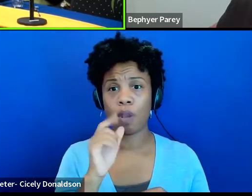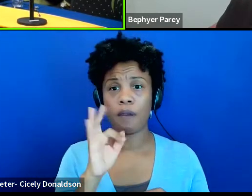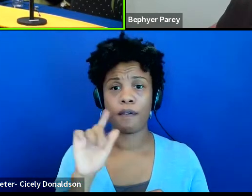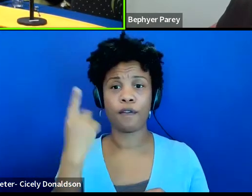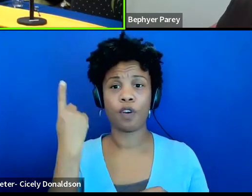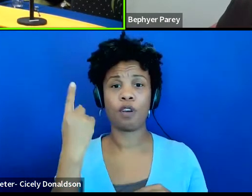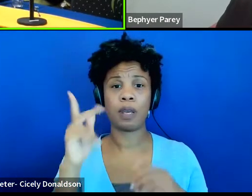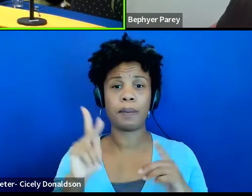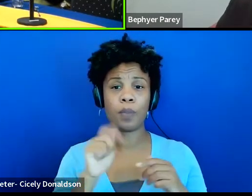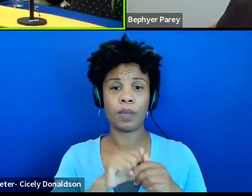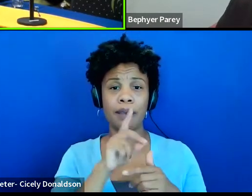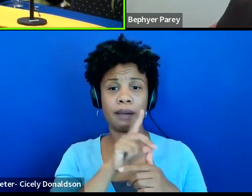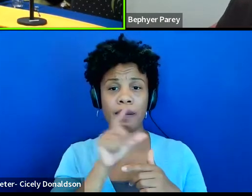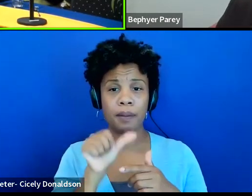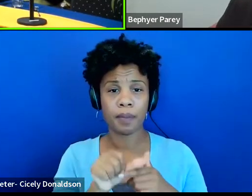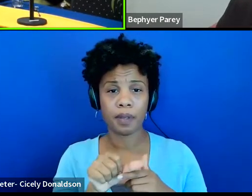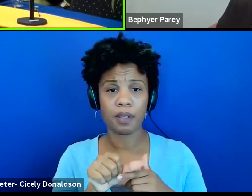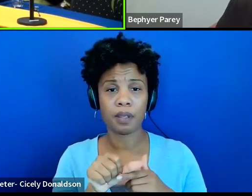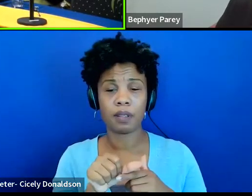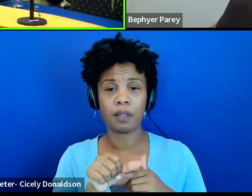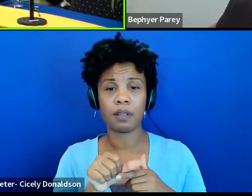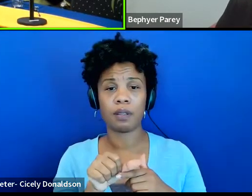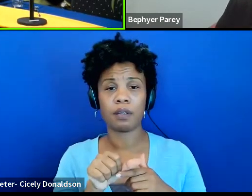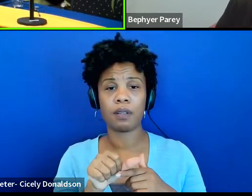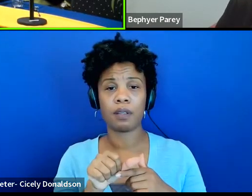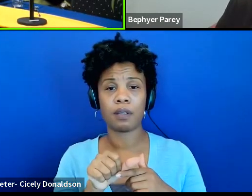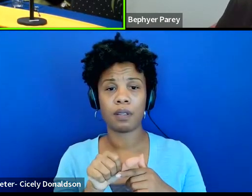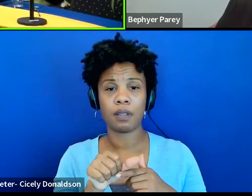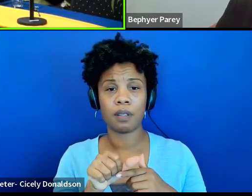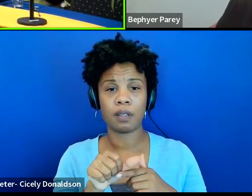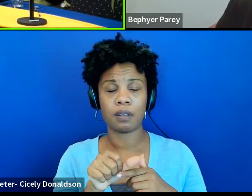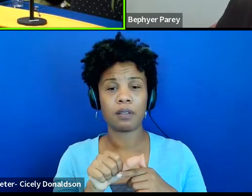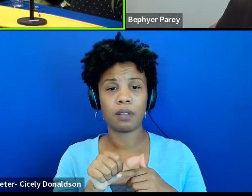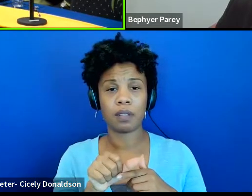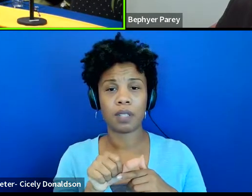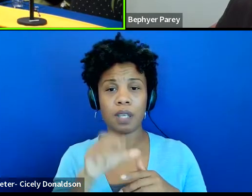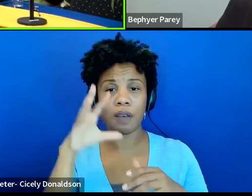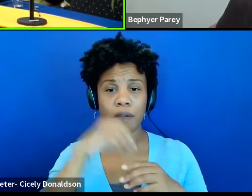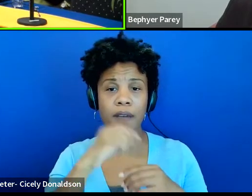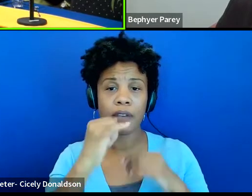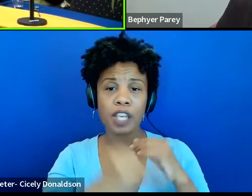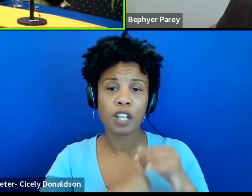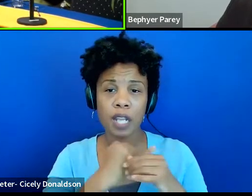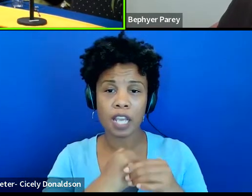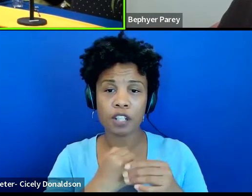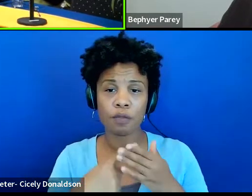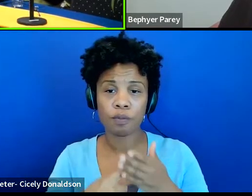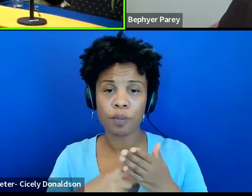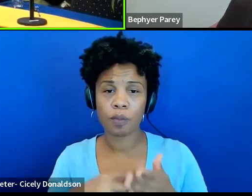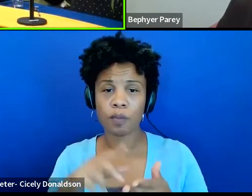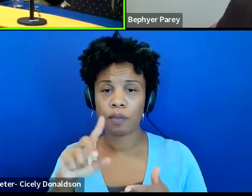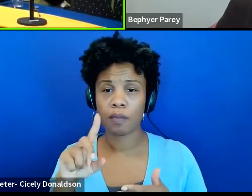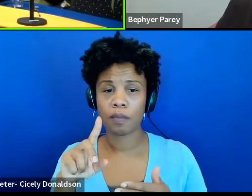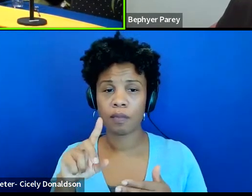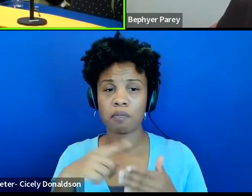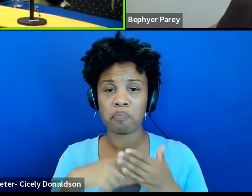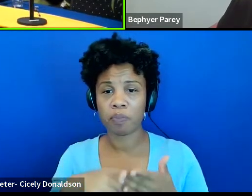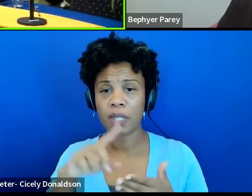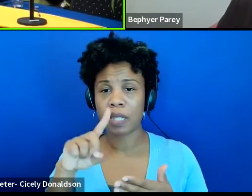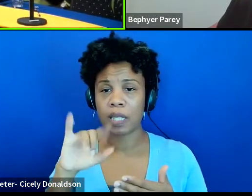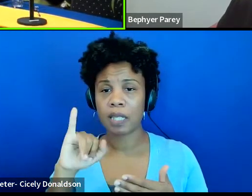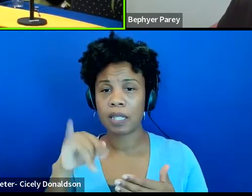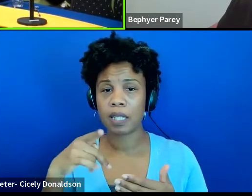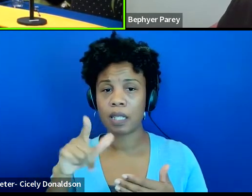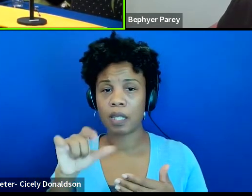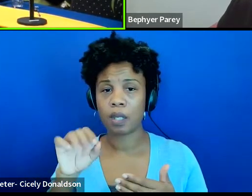persons with disabilities in terms of the international diplomatic arena from the Caribbean.